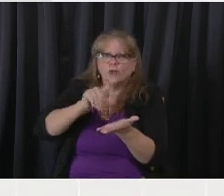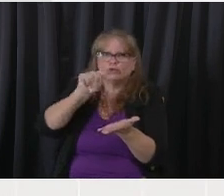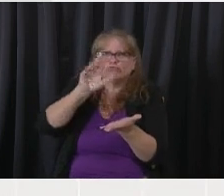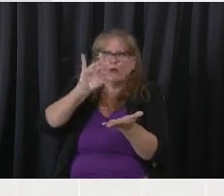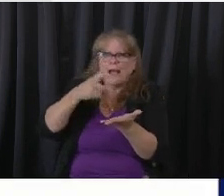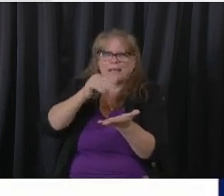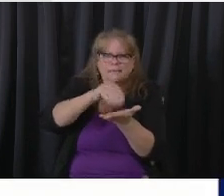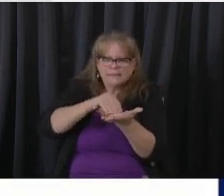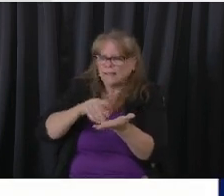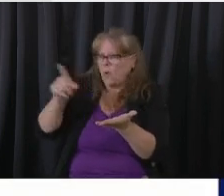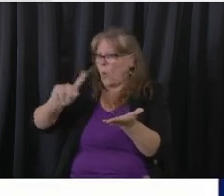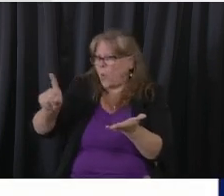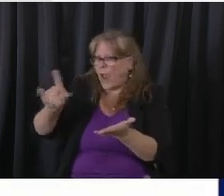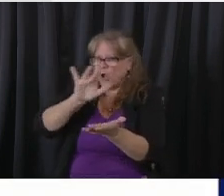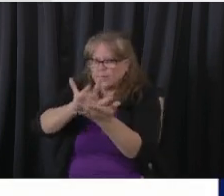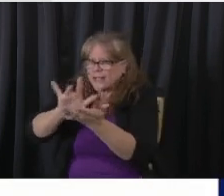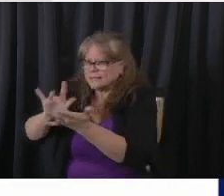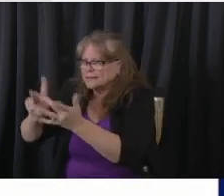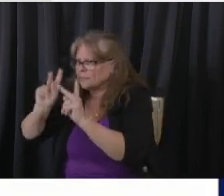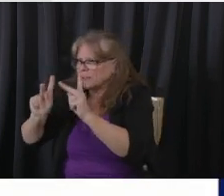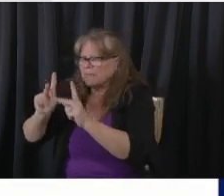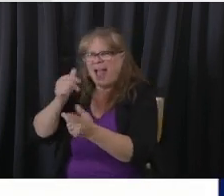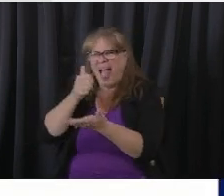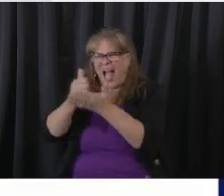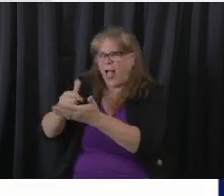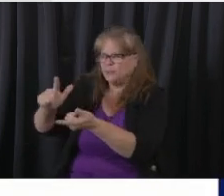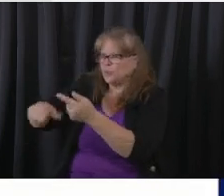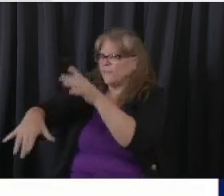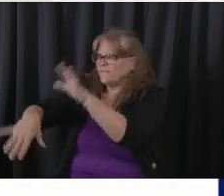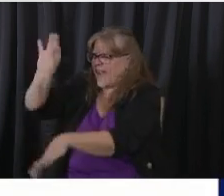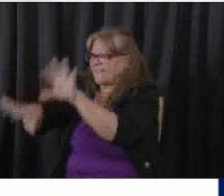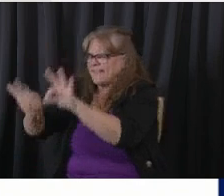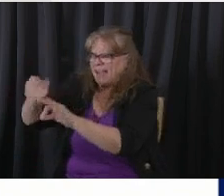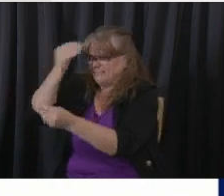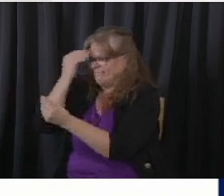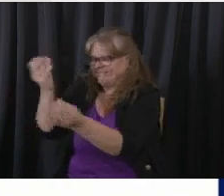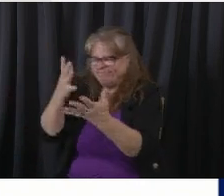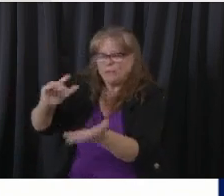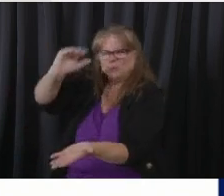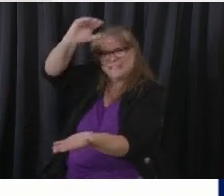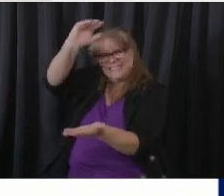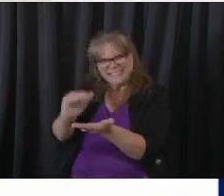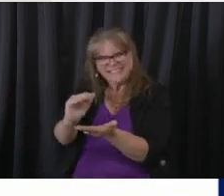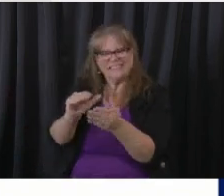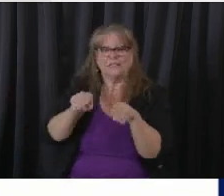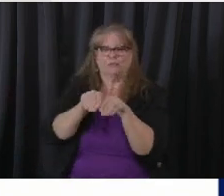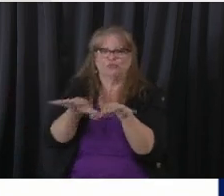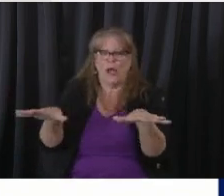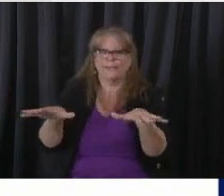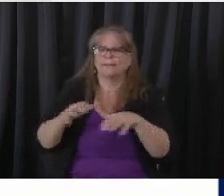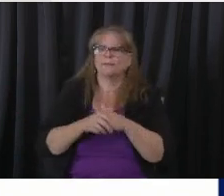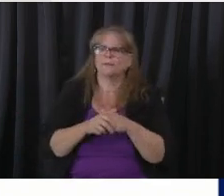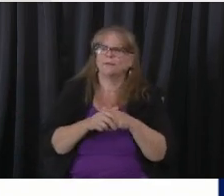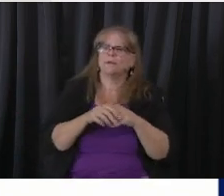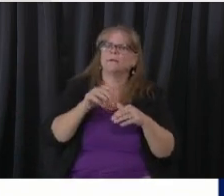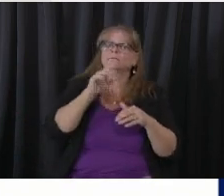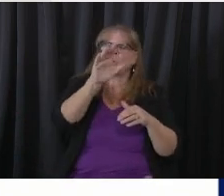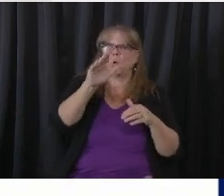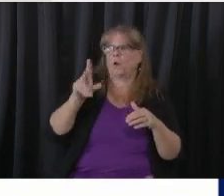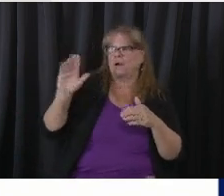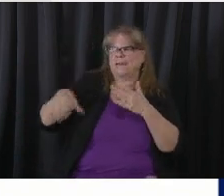slide. So as I mentioned, we're also seeing a substantial increase in hospital admissions in the state, and that's shown in this figure